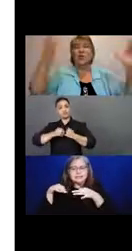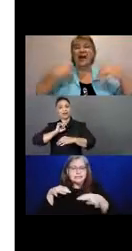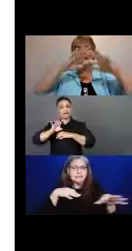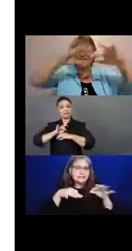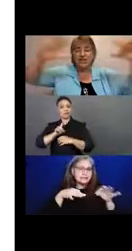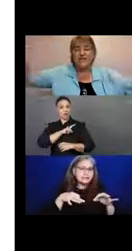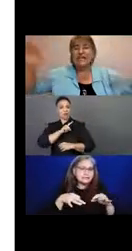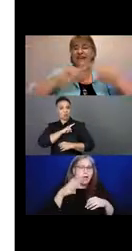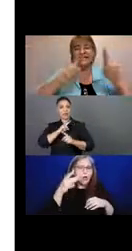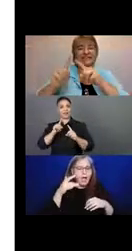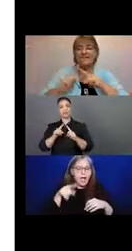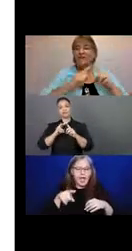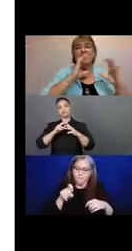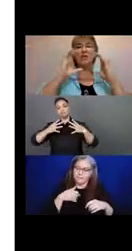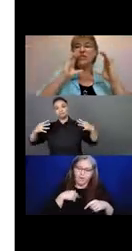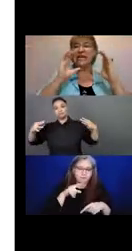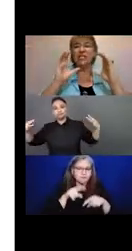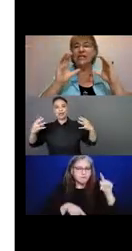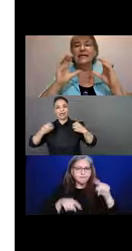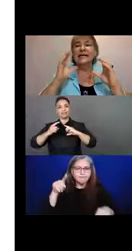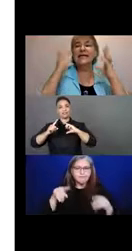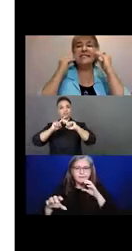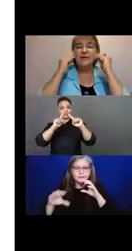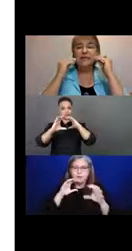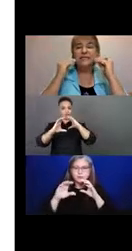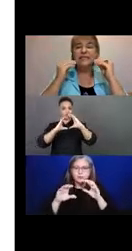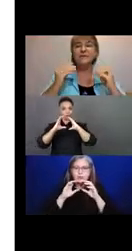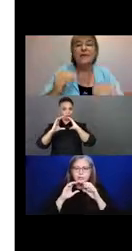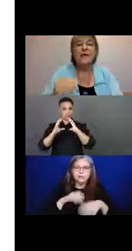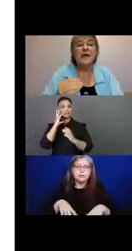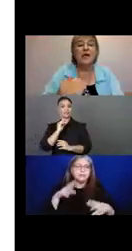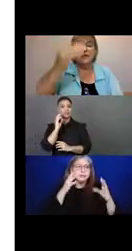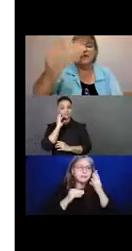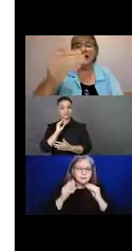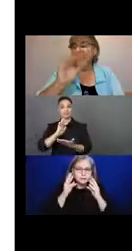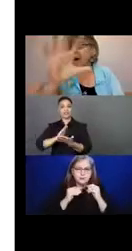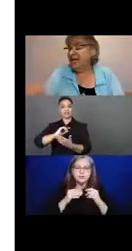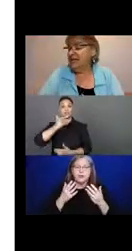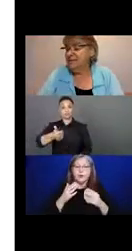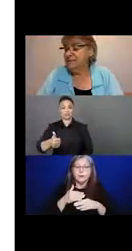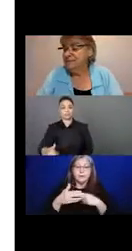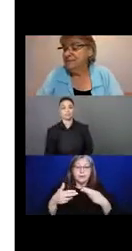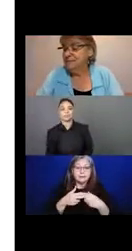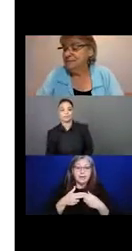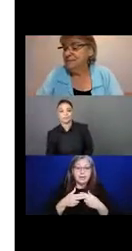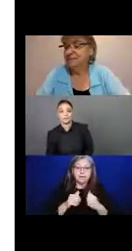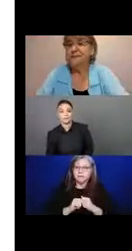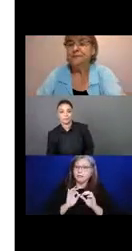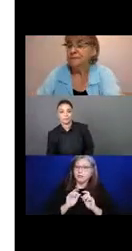you have a diversity of different communication experiences. So the next slide.